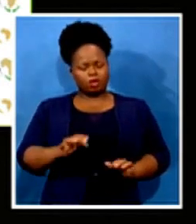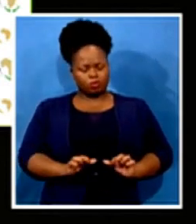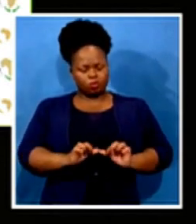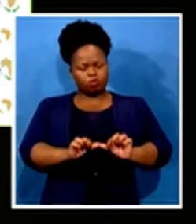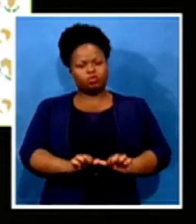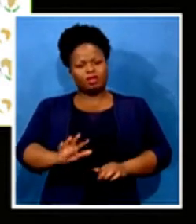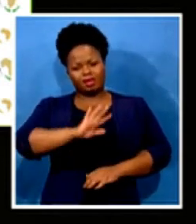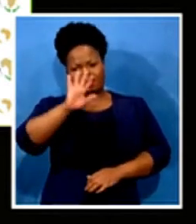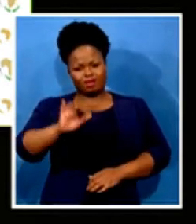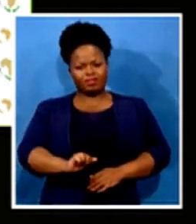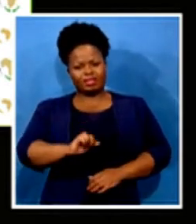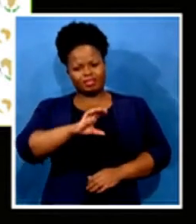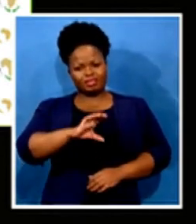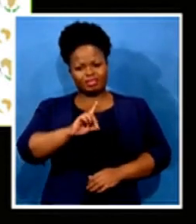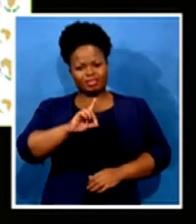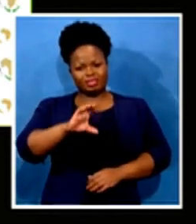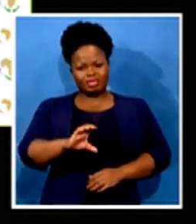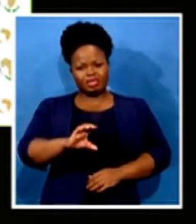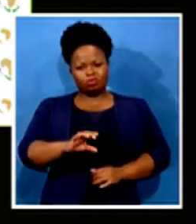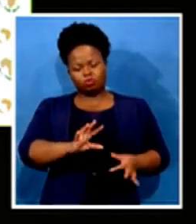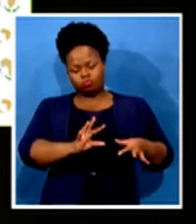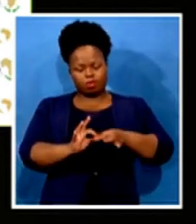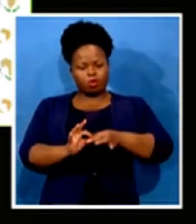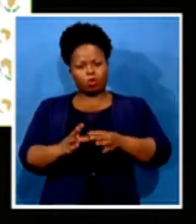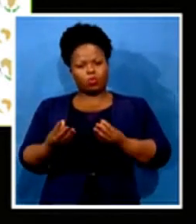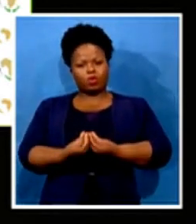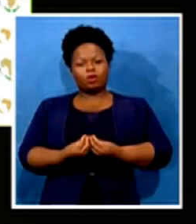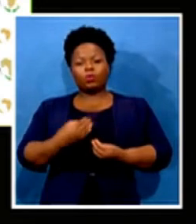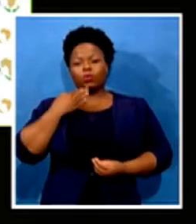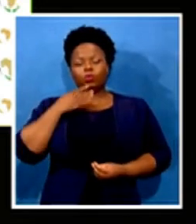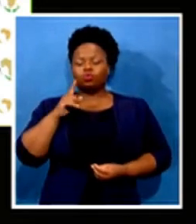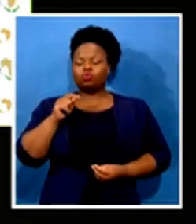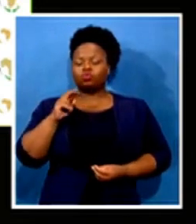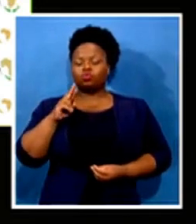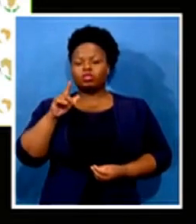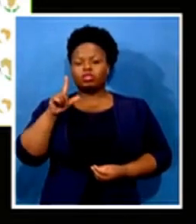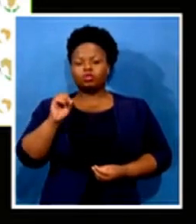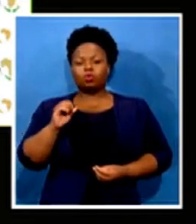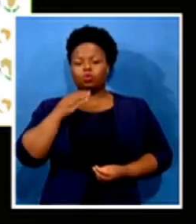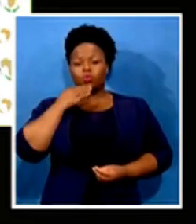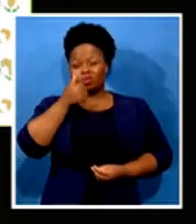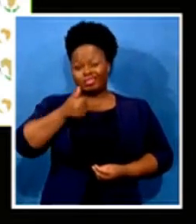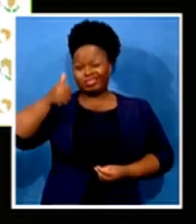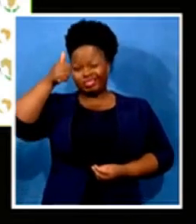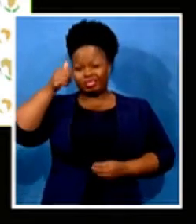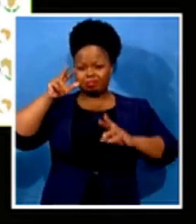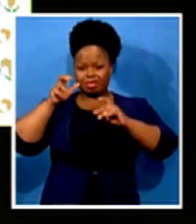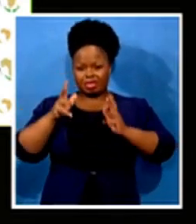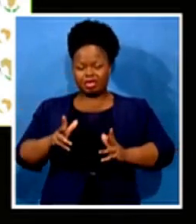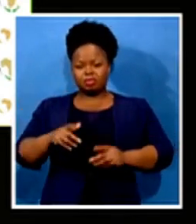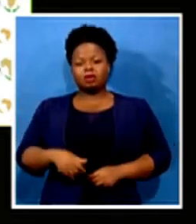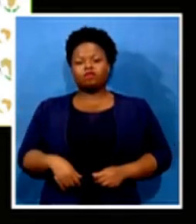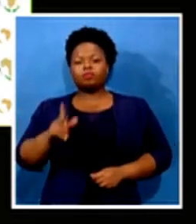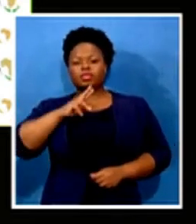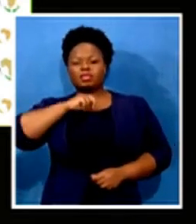with Tulio, the principal investigator in KwaZulu-Natal, who did the sequencing. As we speak, we are in